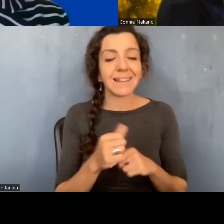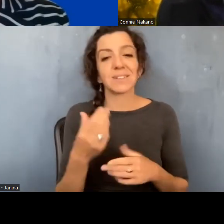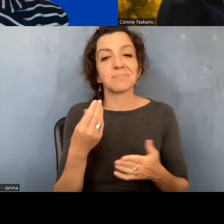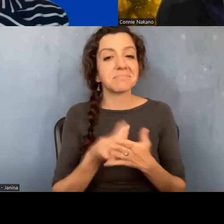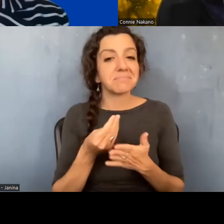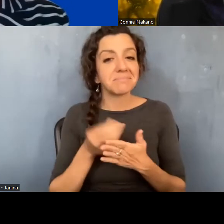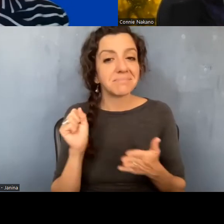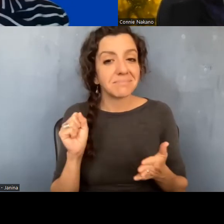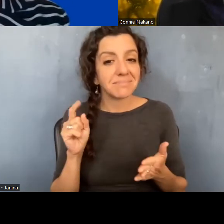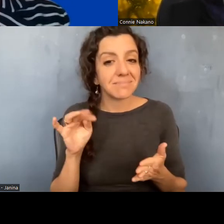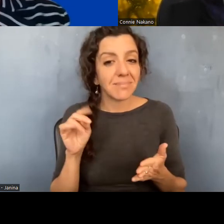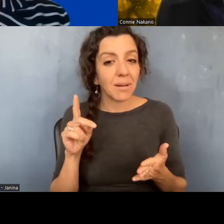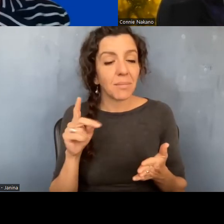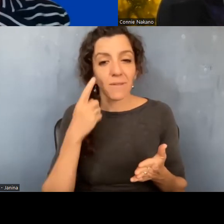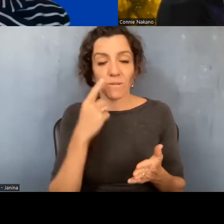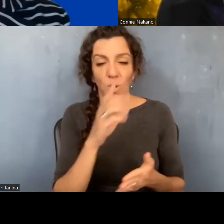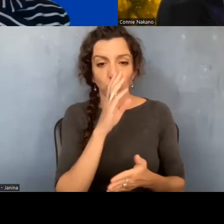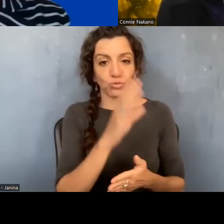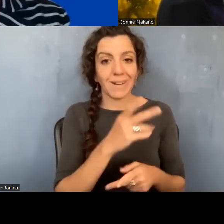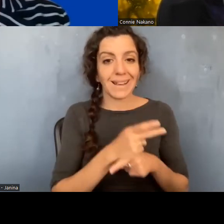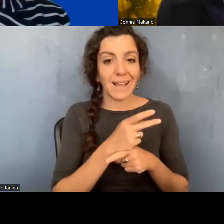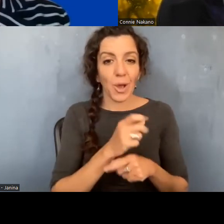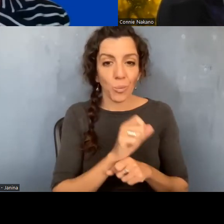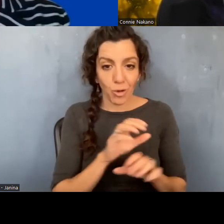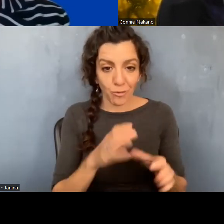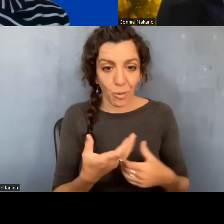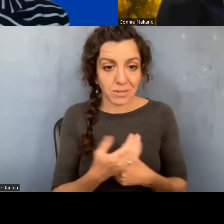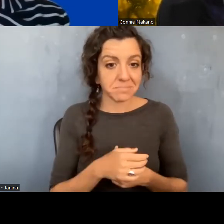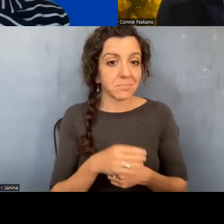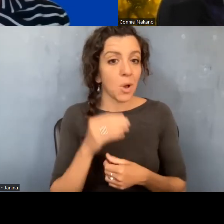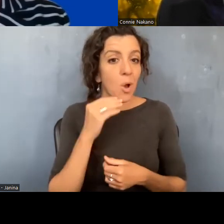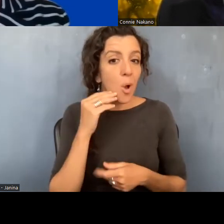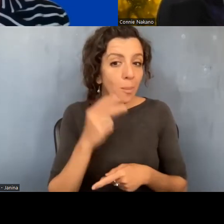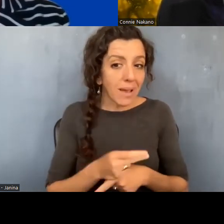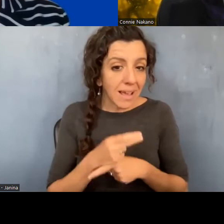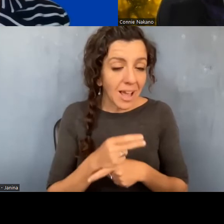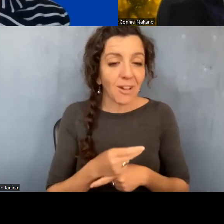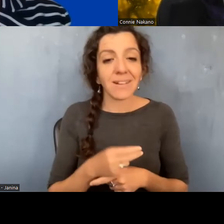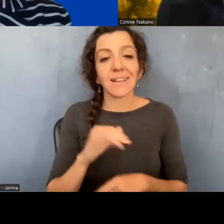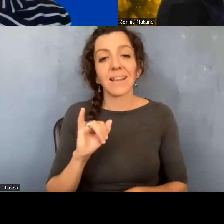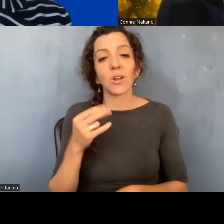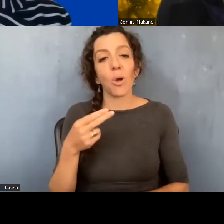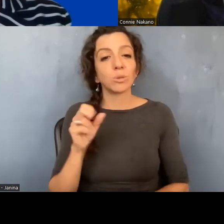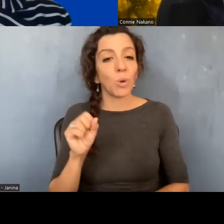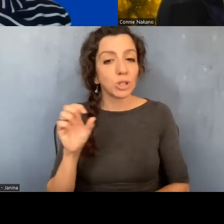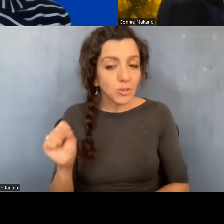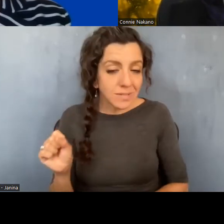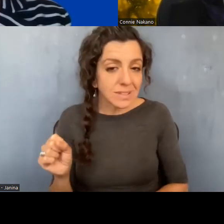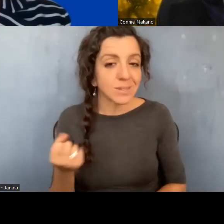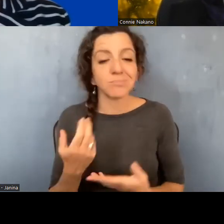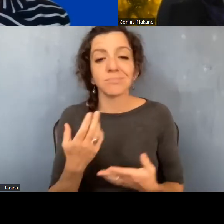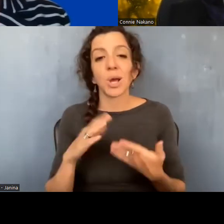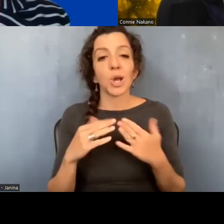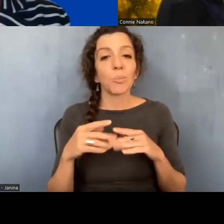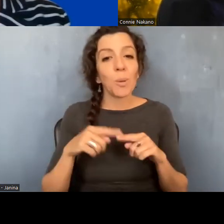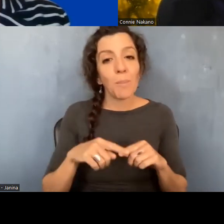the direct care workforce, from home care to in-home supportive services and